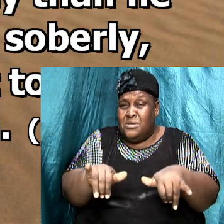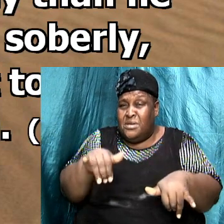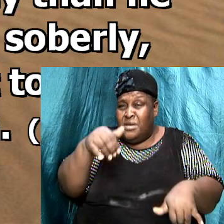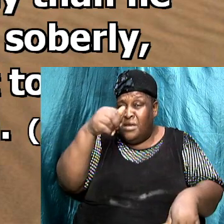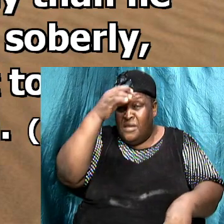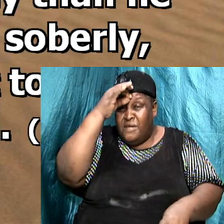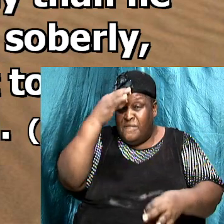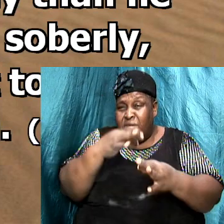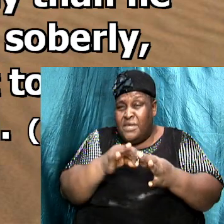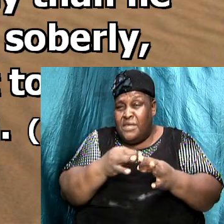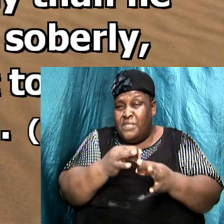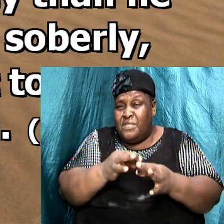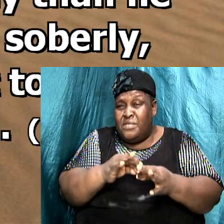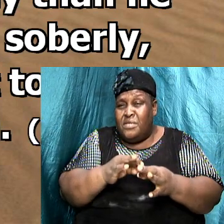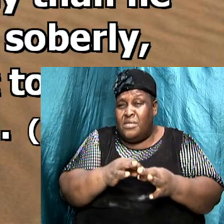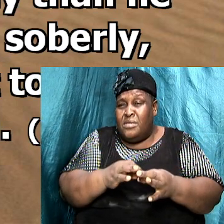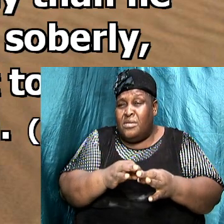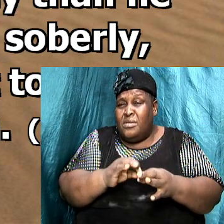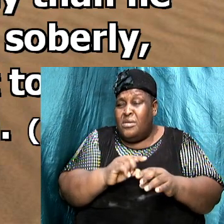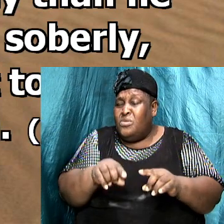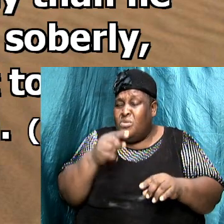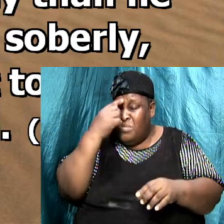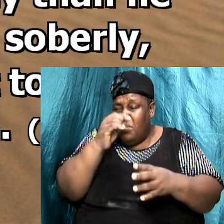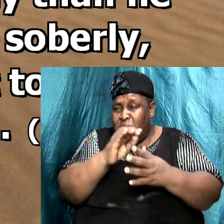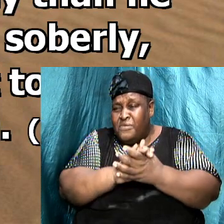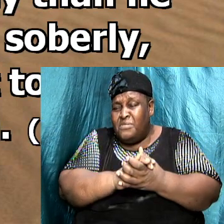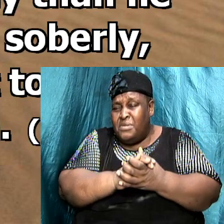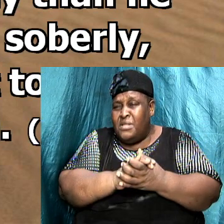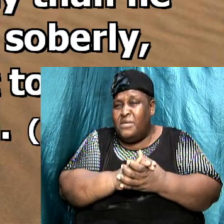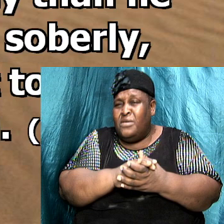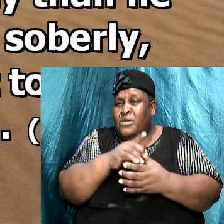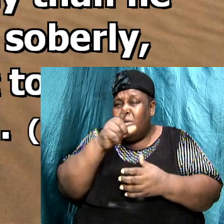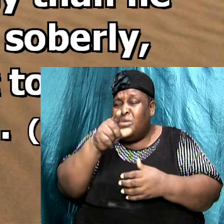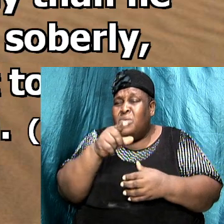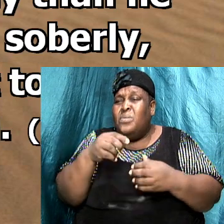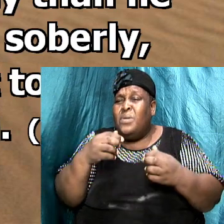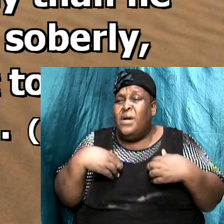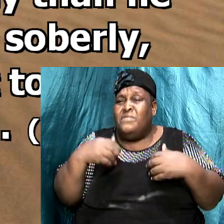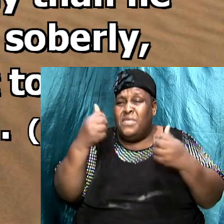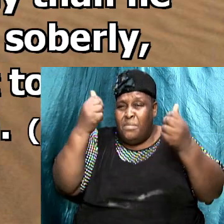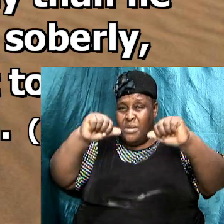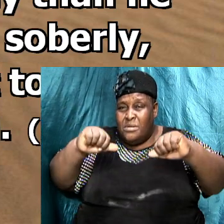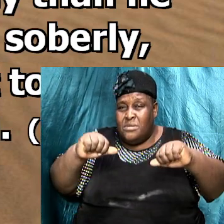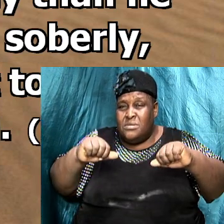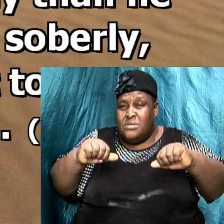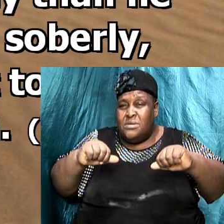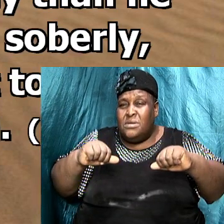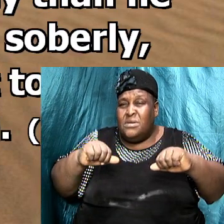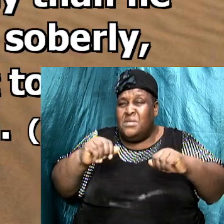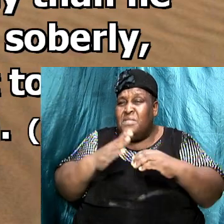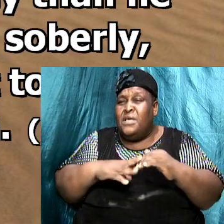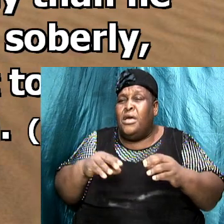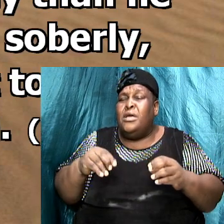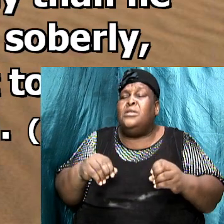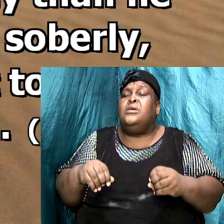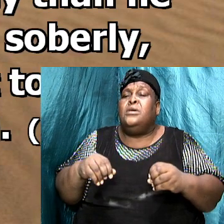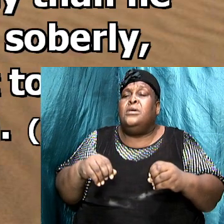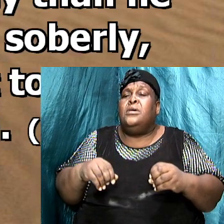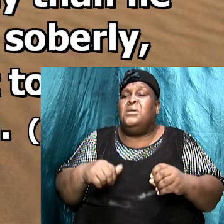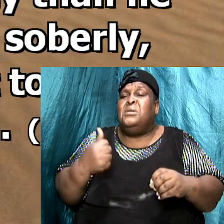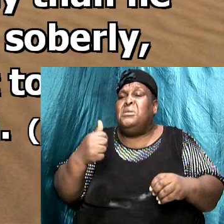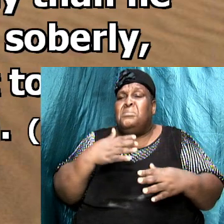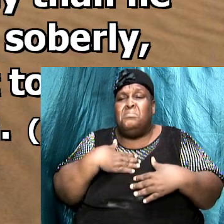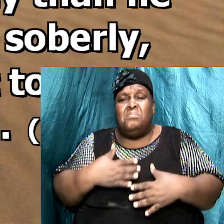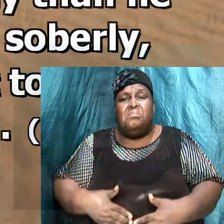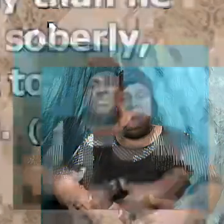the ability to believe God more than anybody else. God has given to every man a measure of faith.